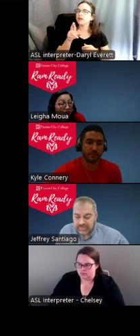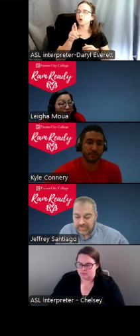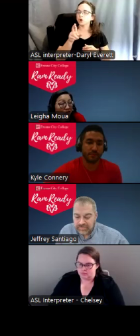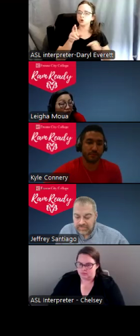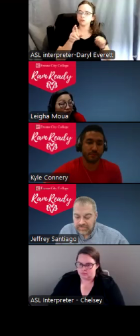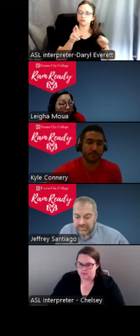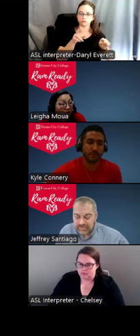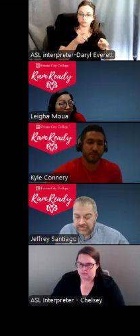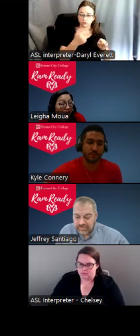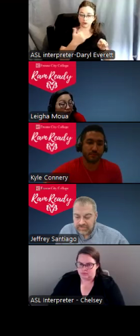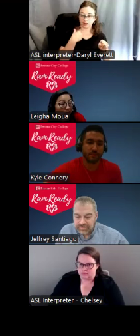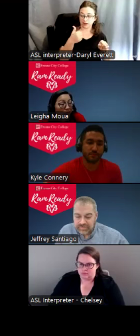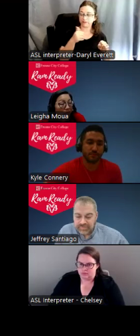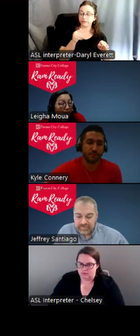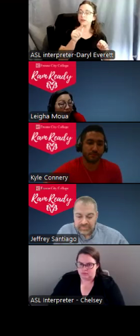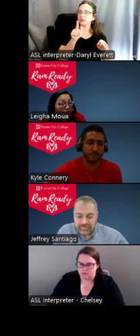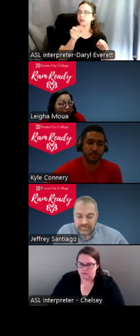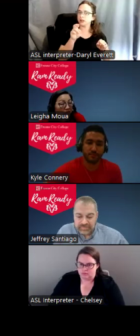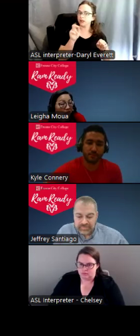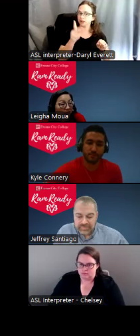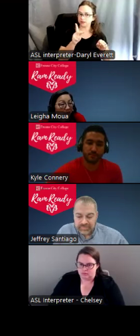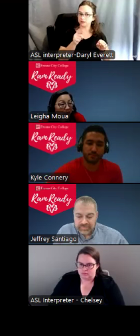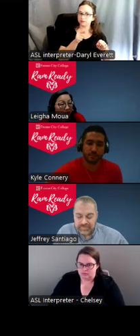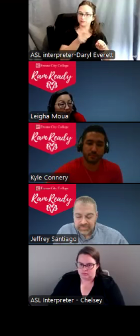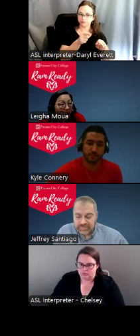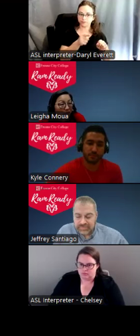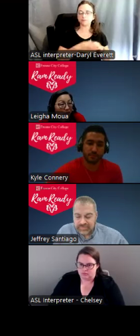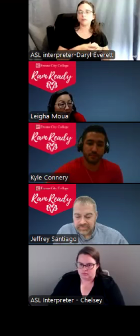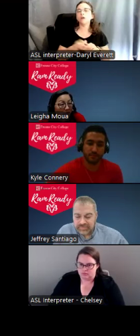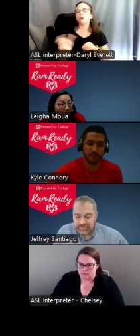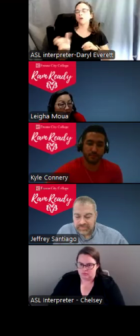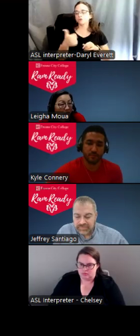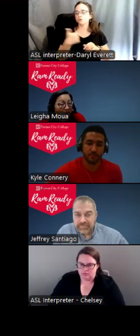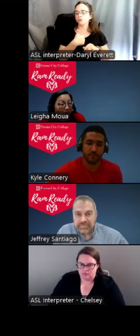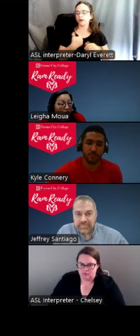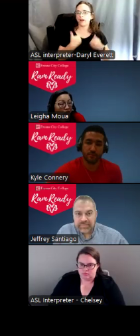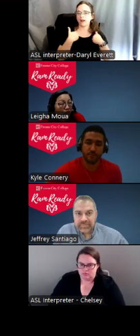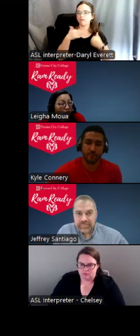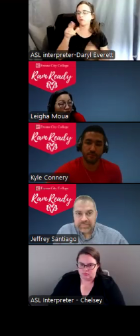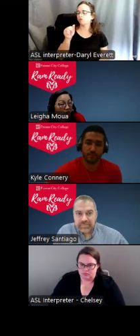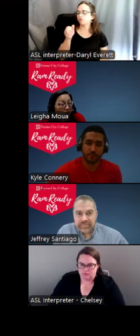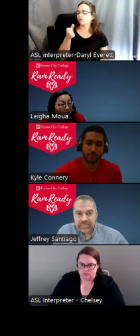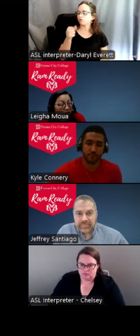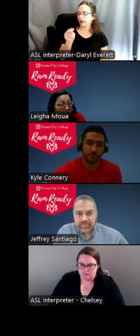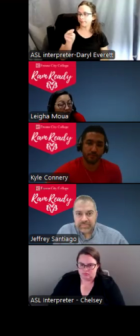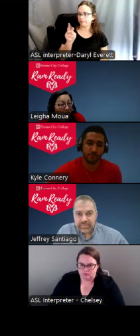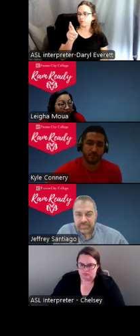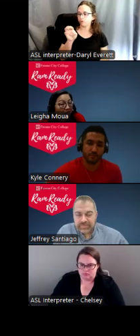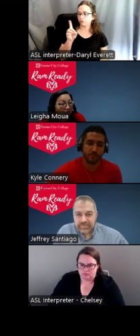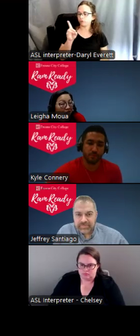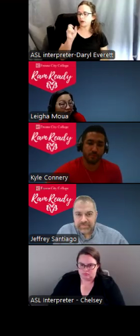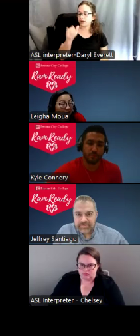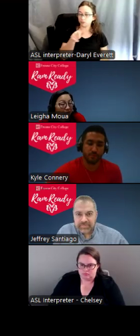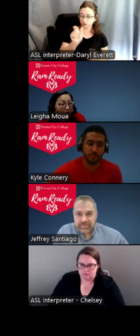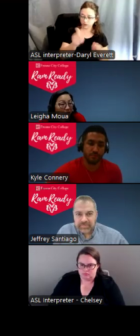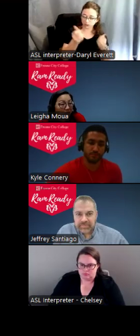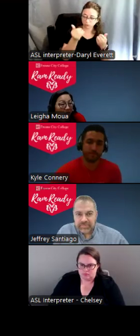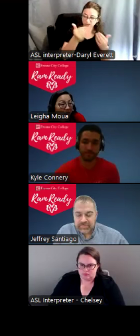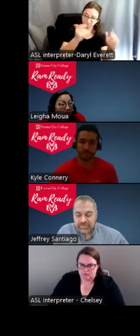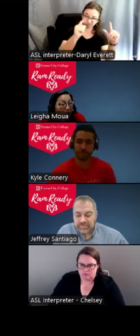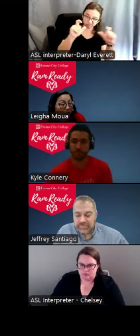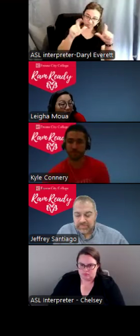please visit our RamReady webpage, and the link is right here. I don't know if you guys want to take a screenshot, so